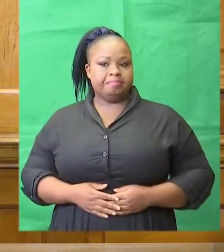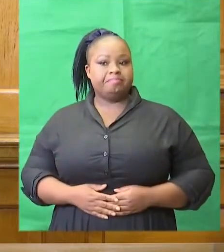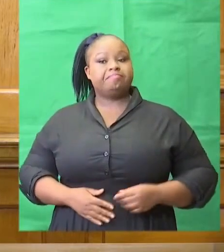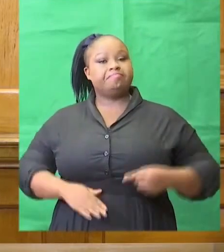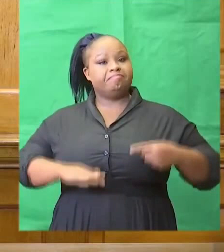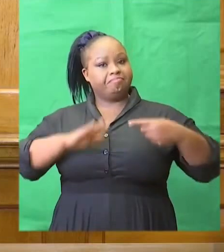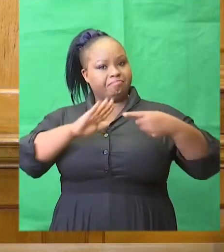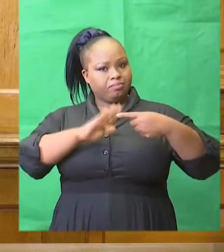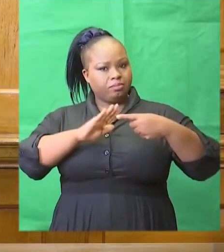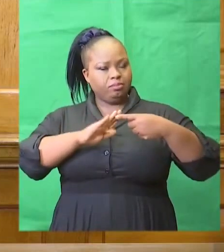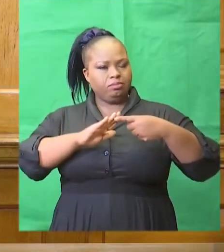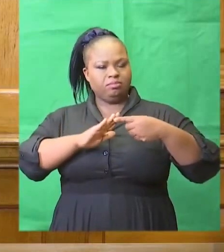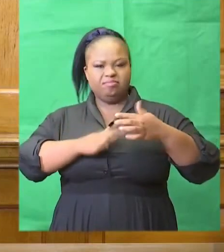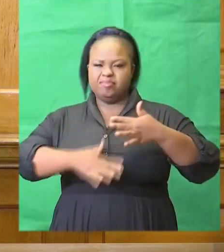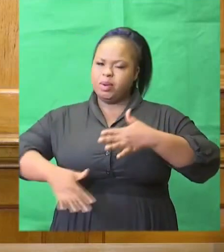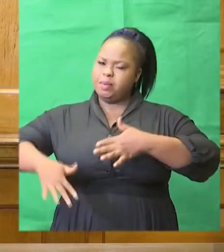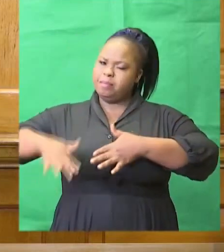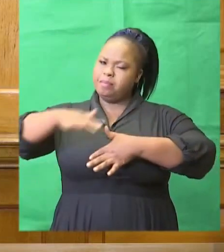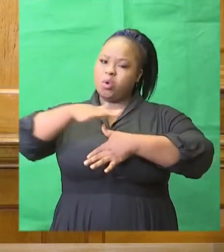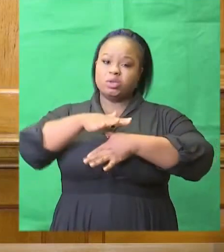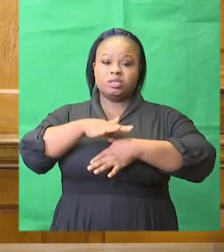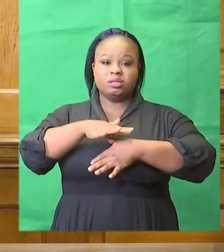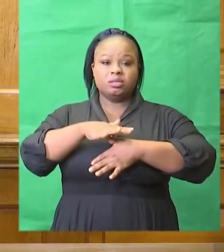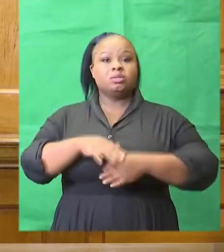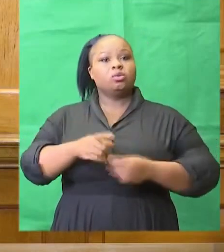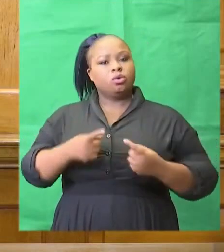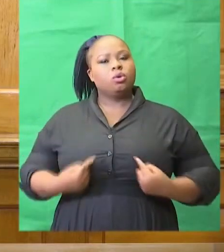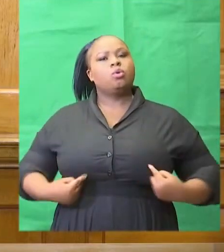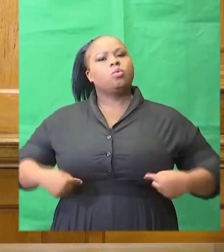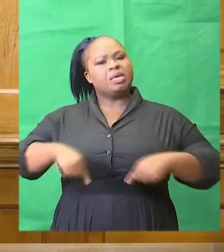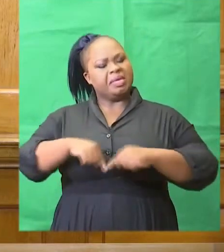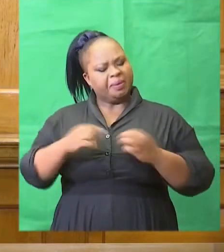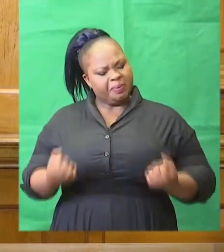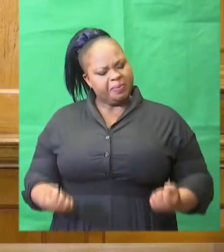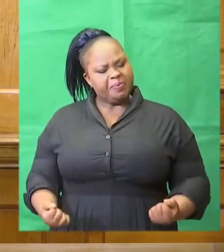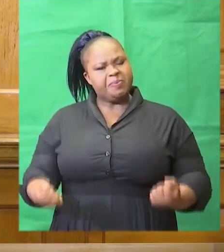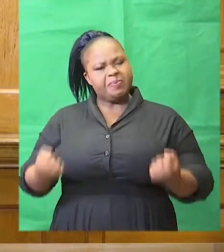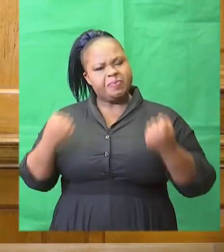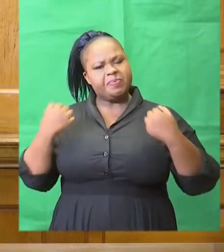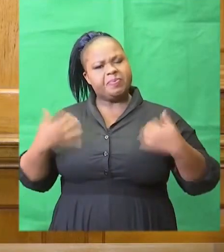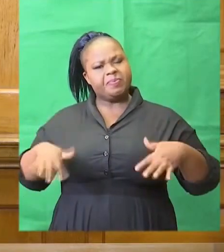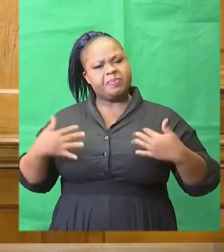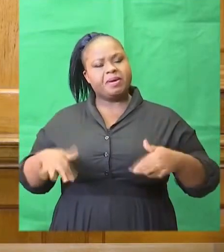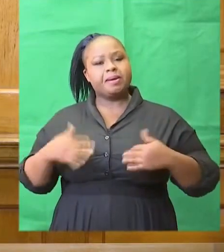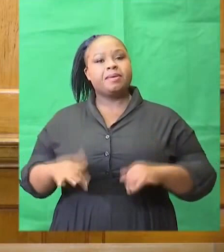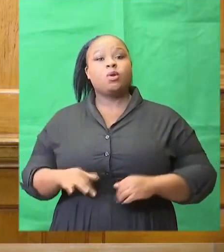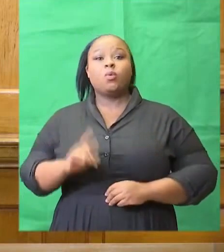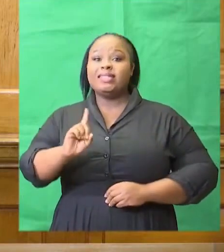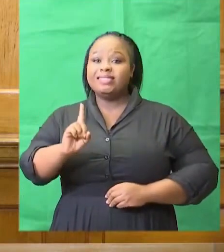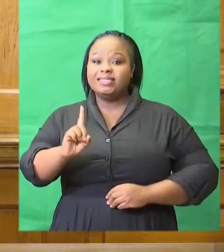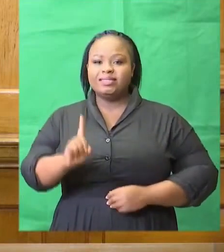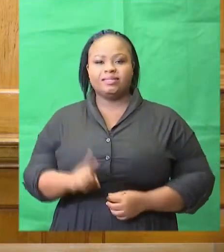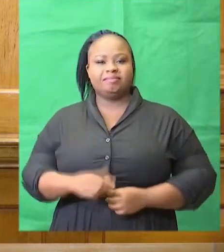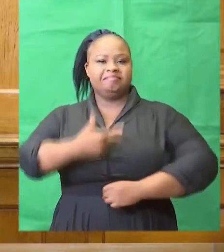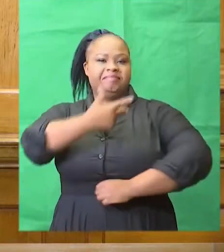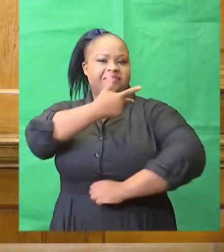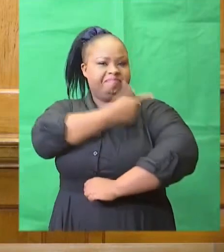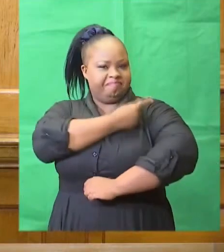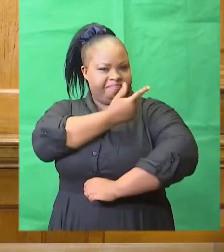most important, we have a powerful tool called vaccination.